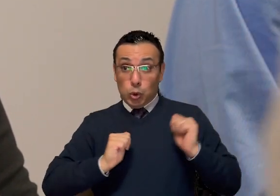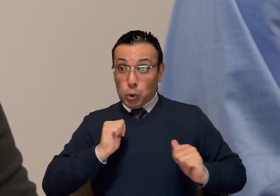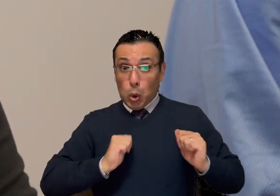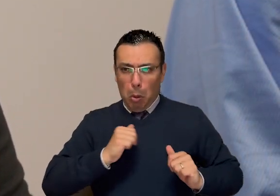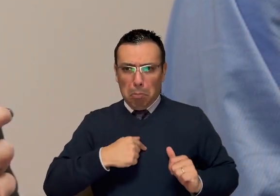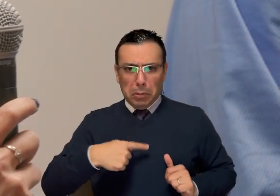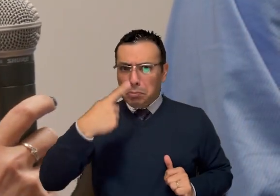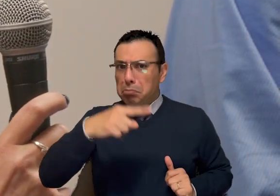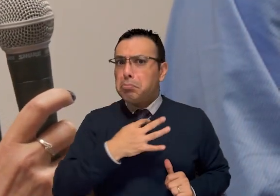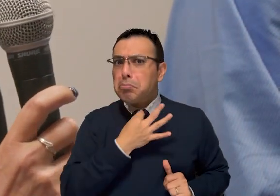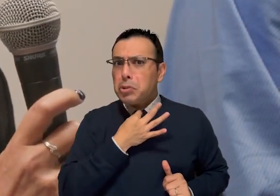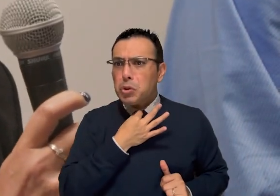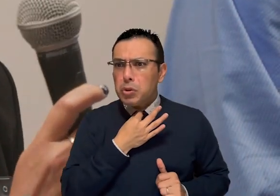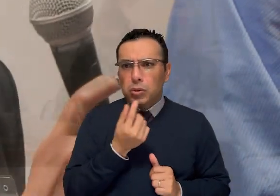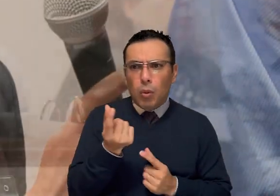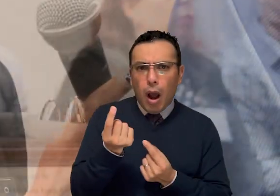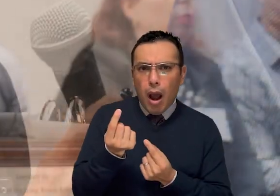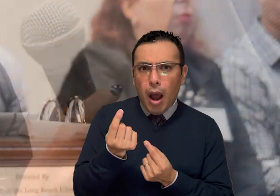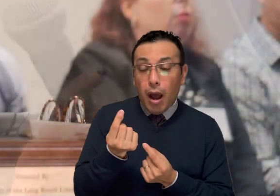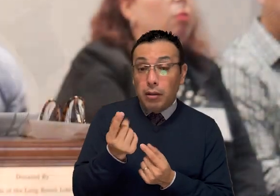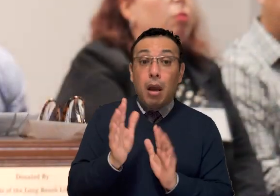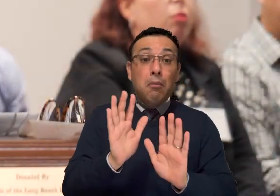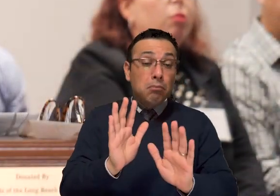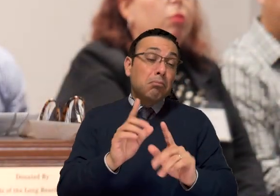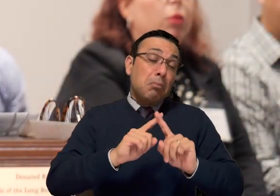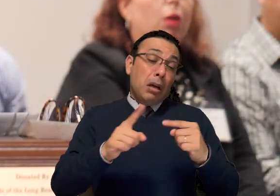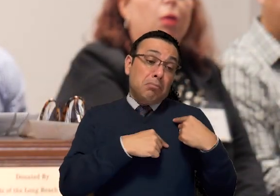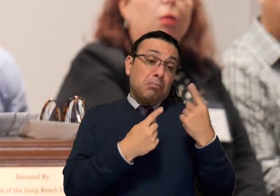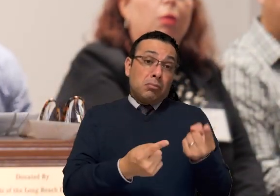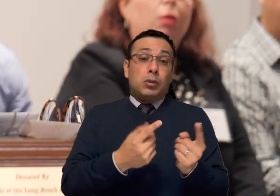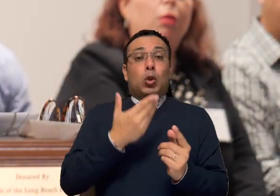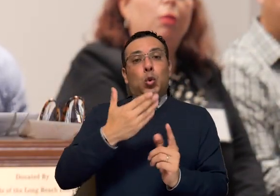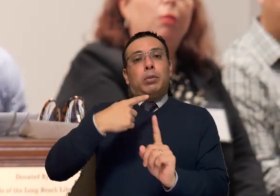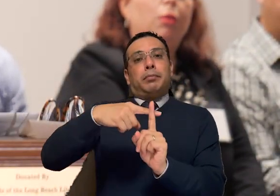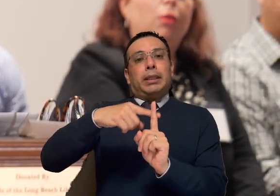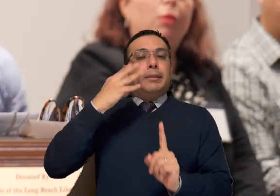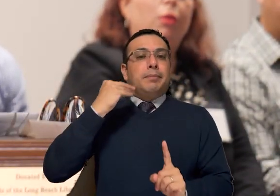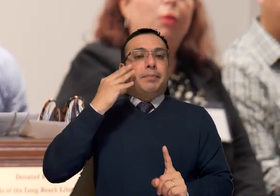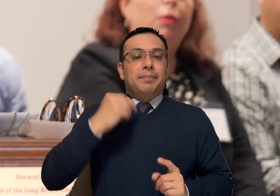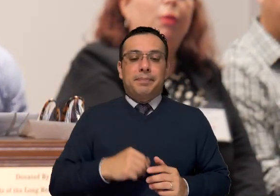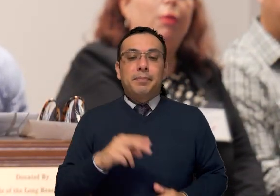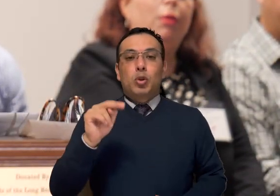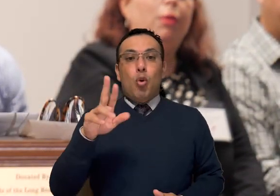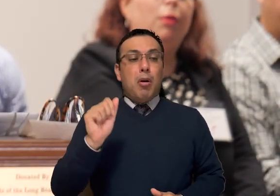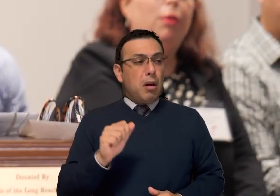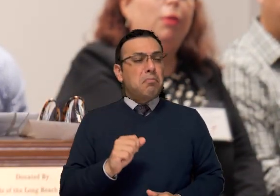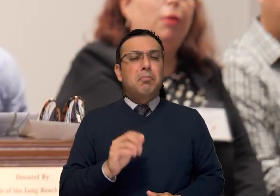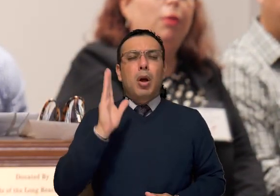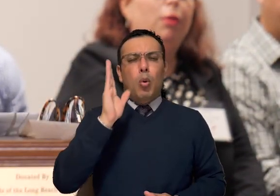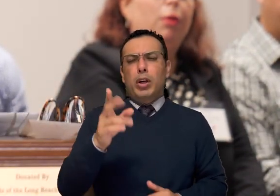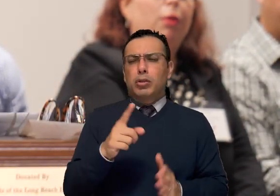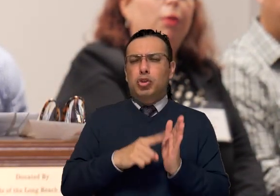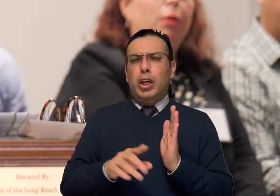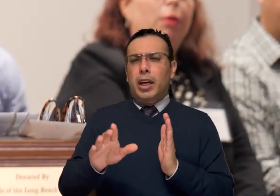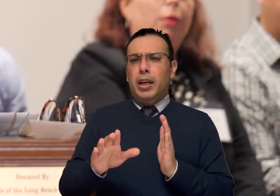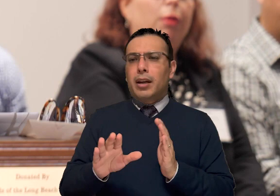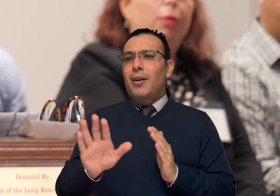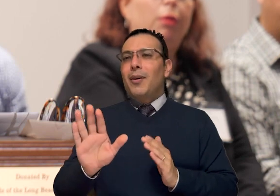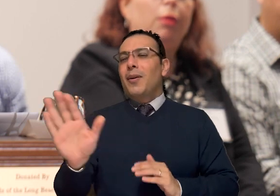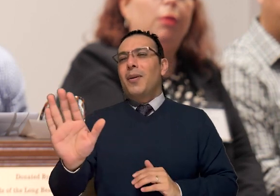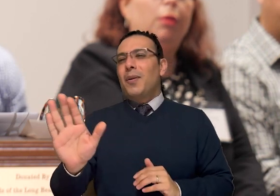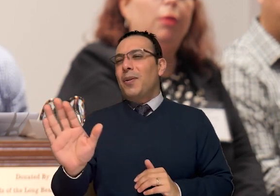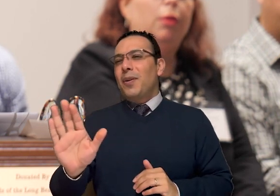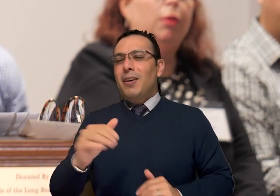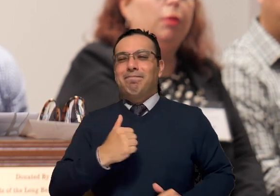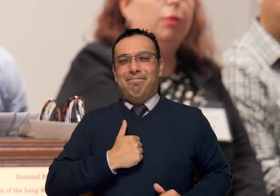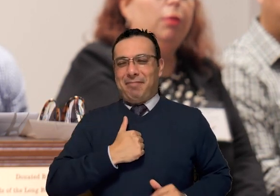positive. So we'll take a look at that. No, I'm going to keep going with this. Okay. I got